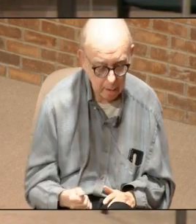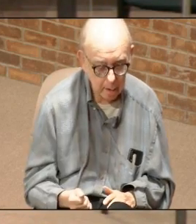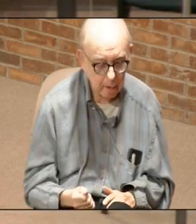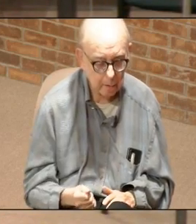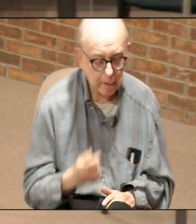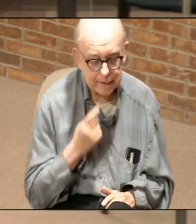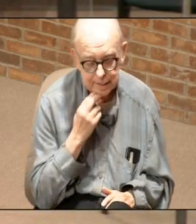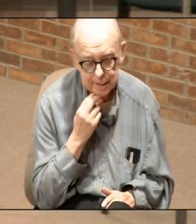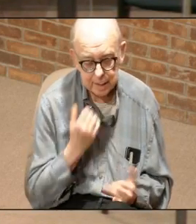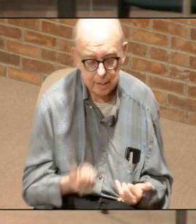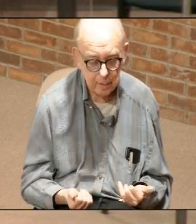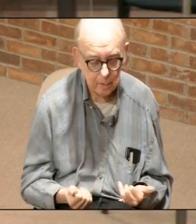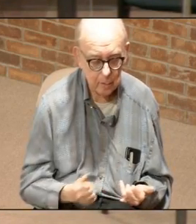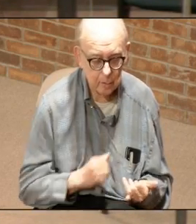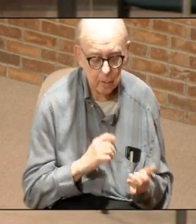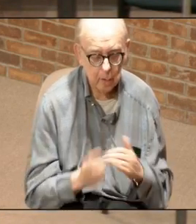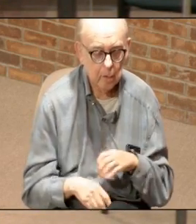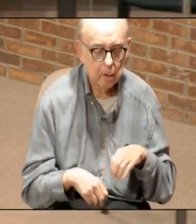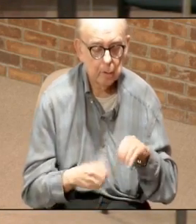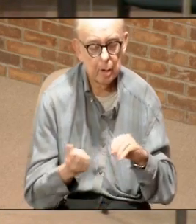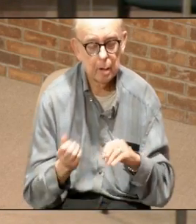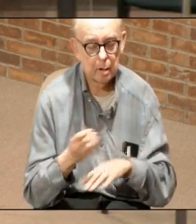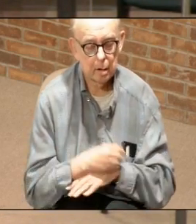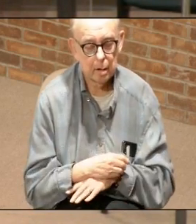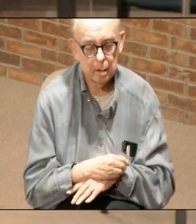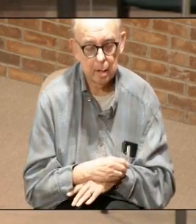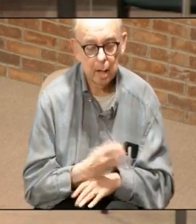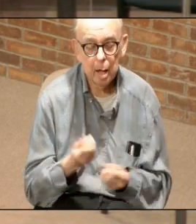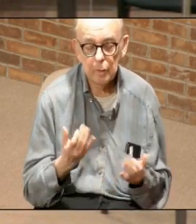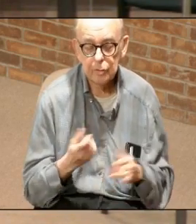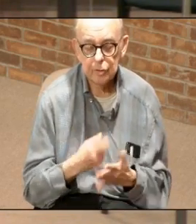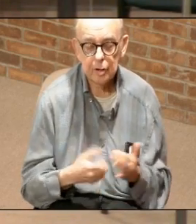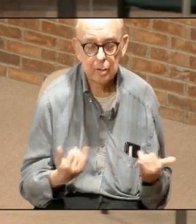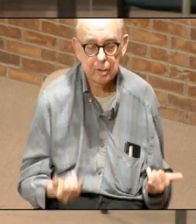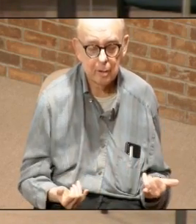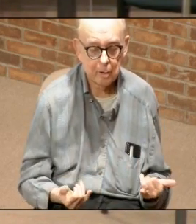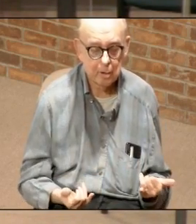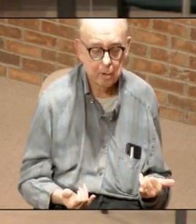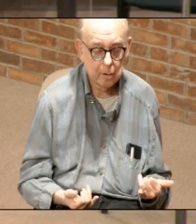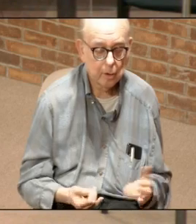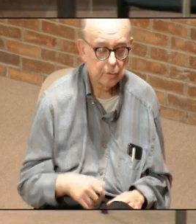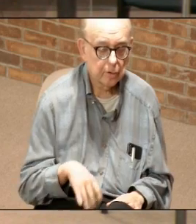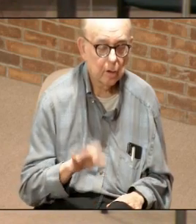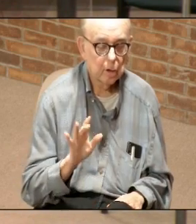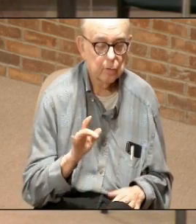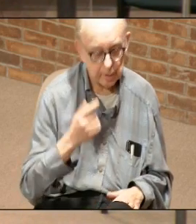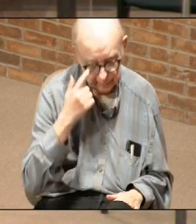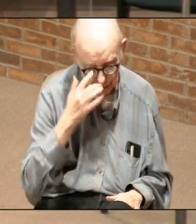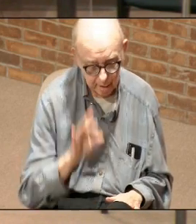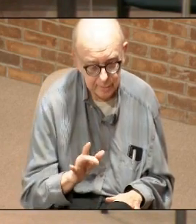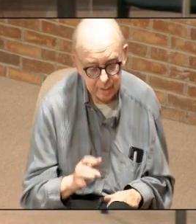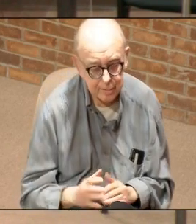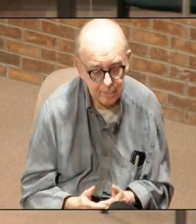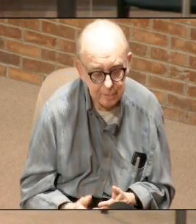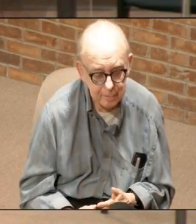now went to a store the other day. You know how much it cost? A quarter.